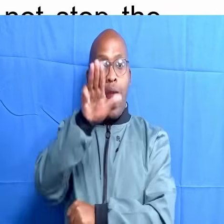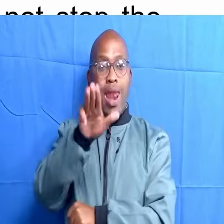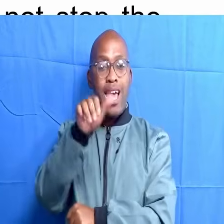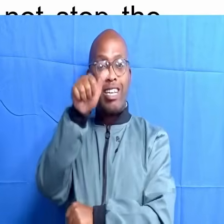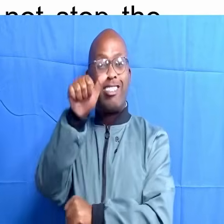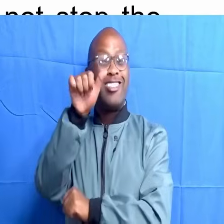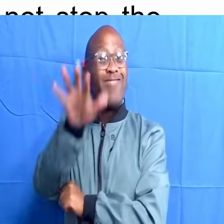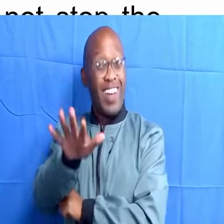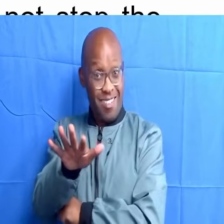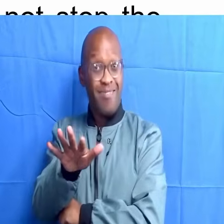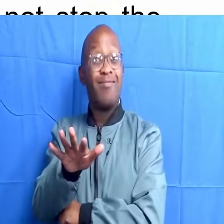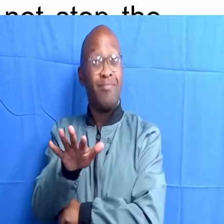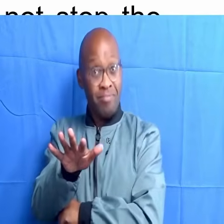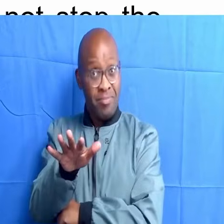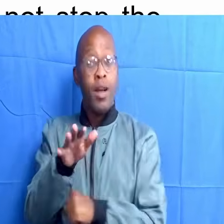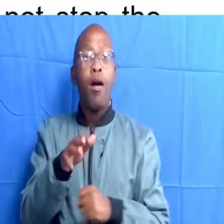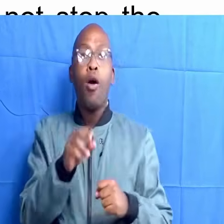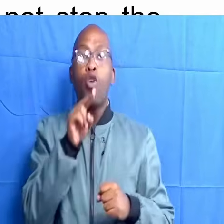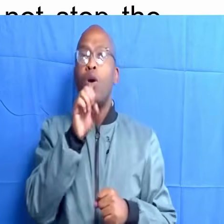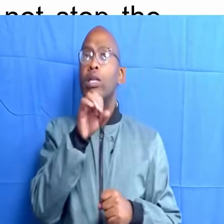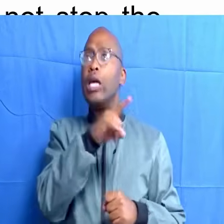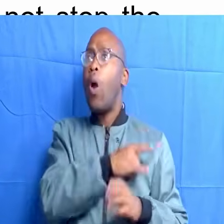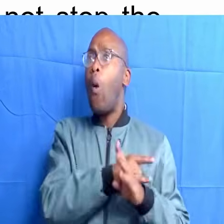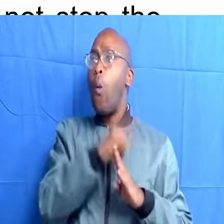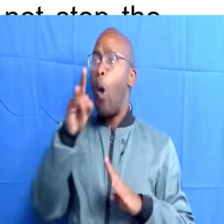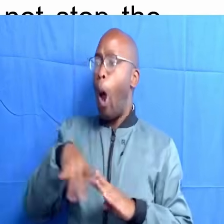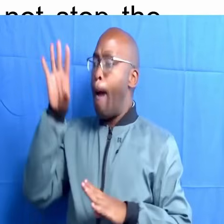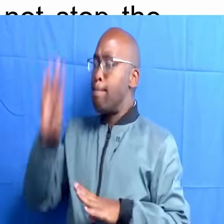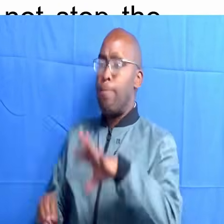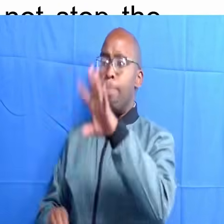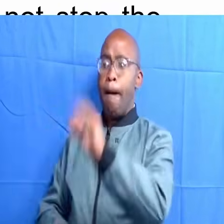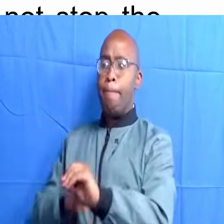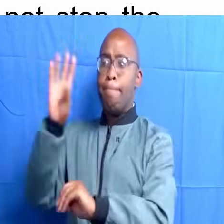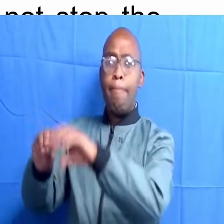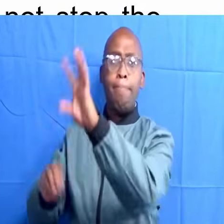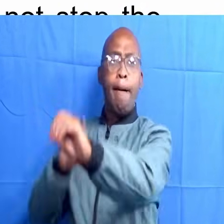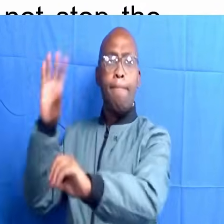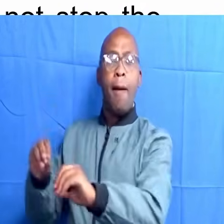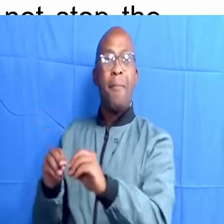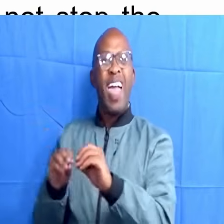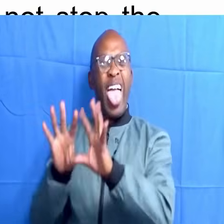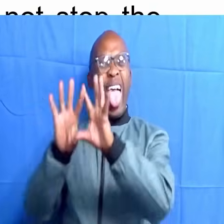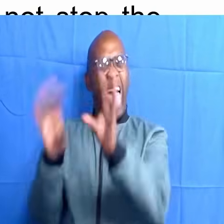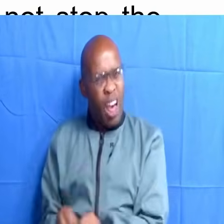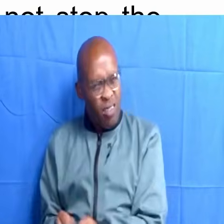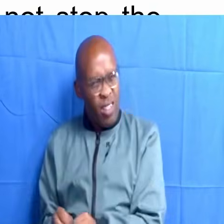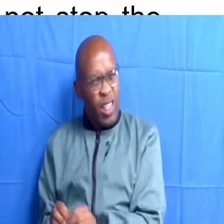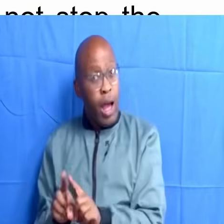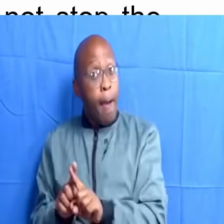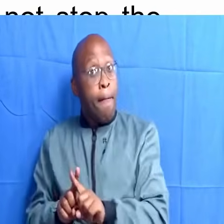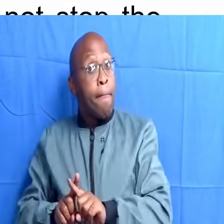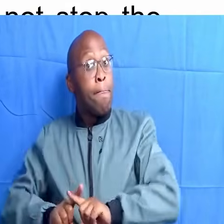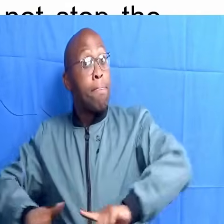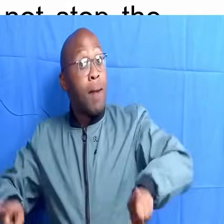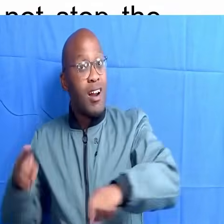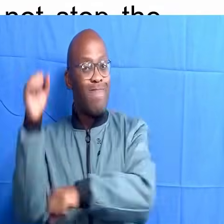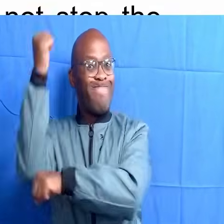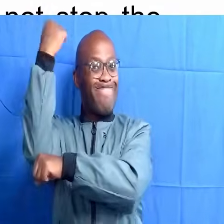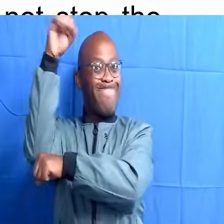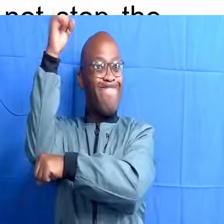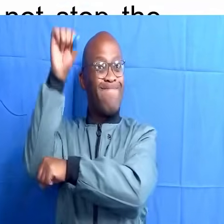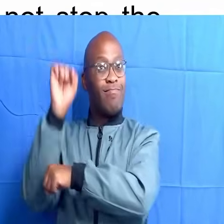in destroying the ports and the army bases and the infrastructure, but for the industries, it